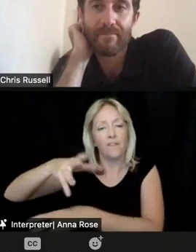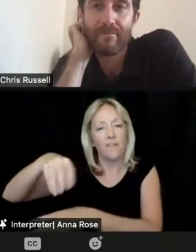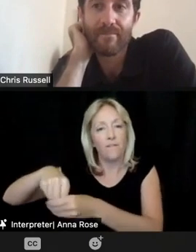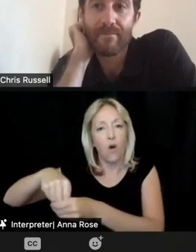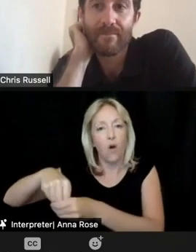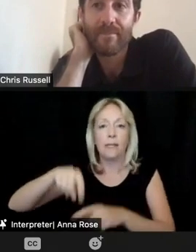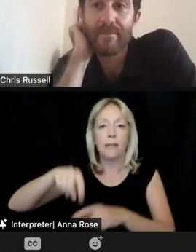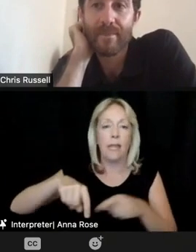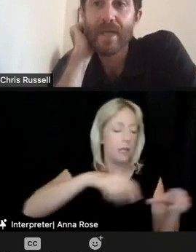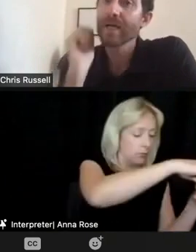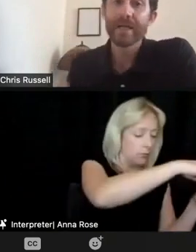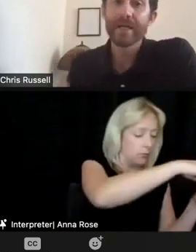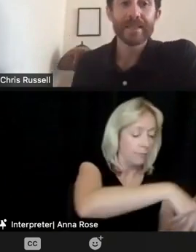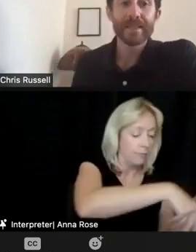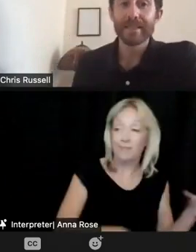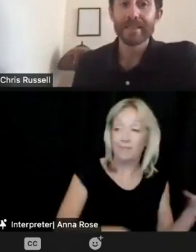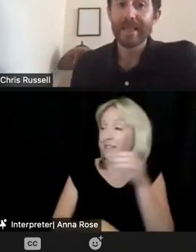symbolic transition.